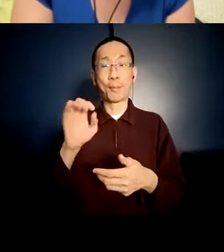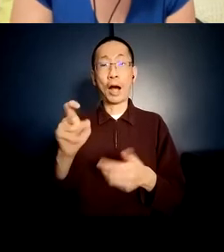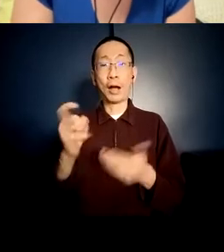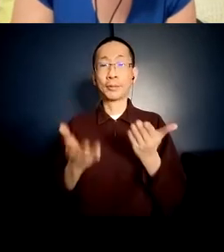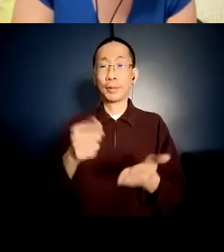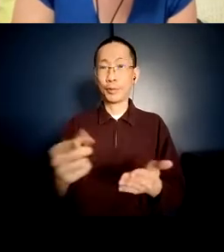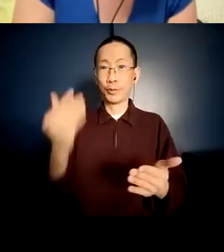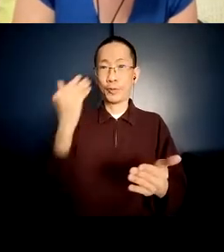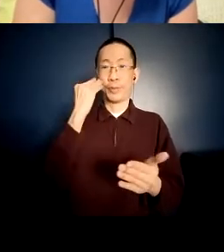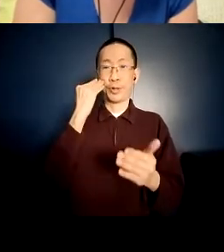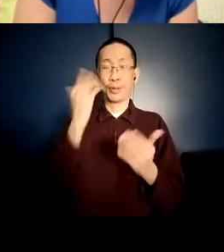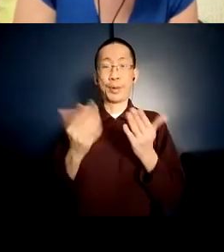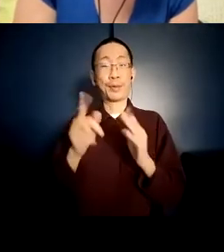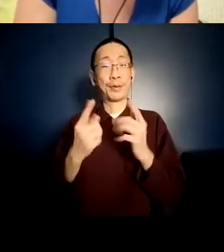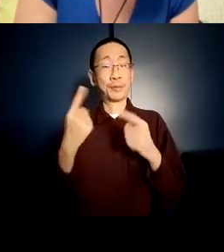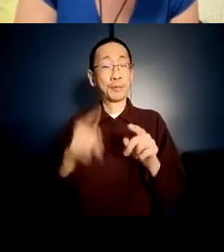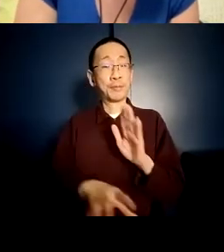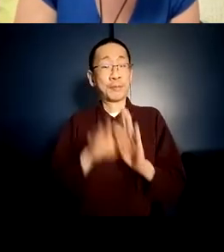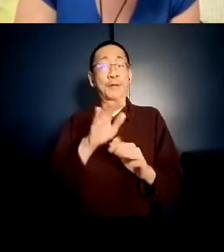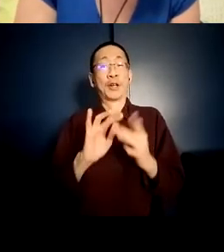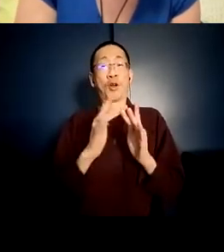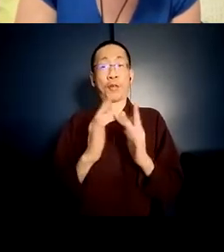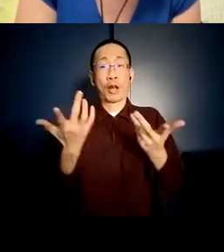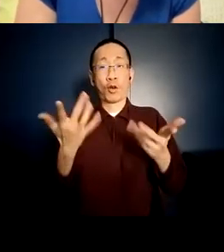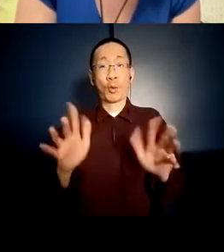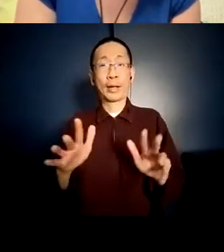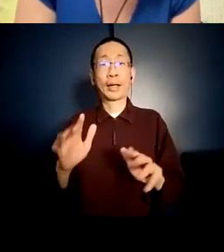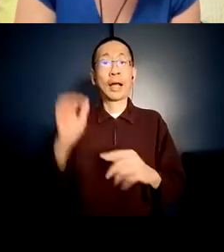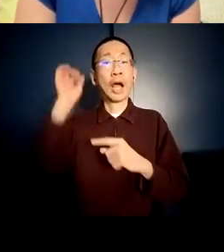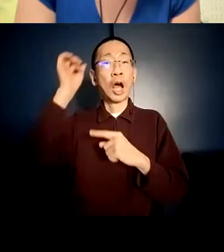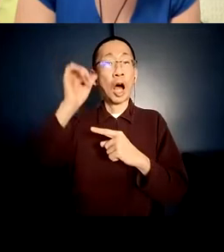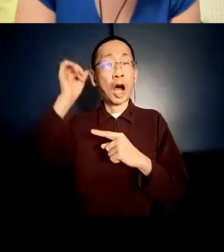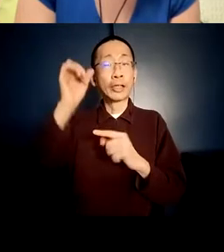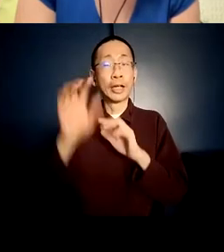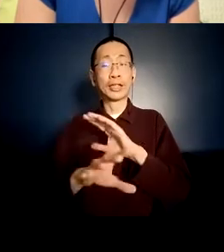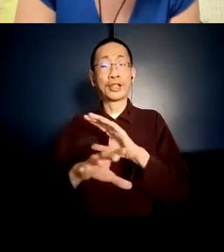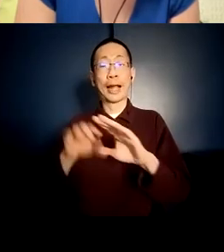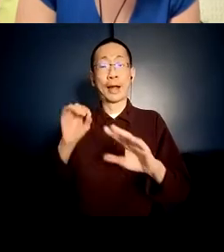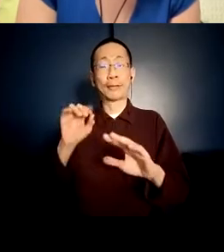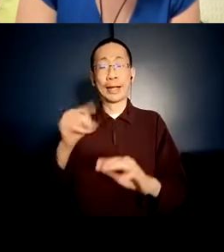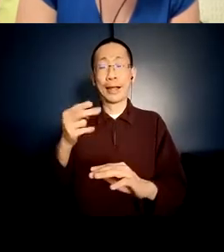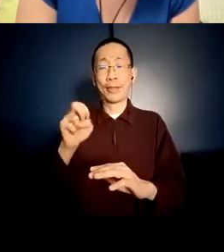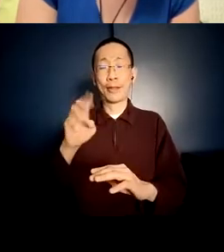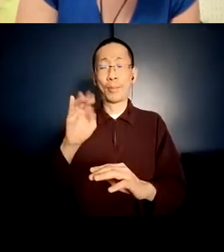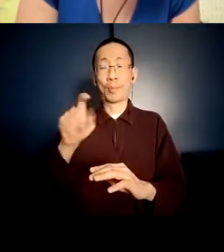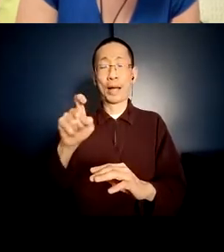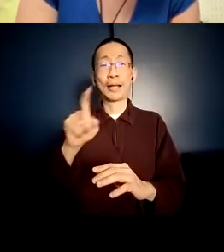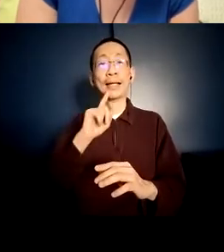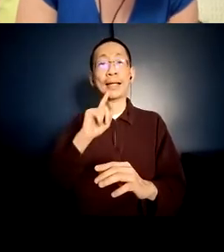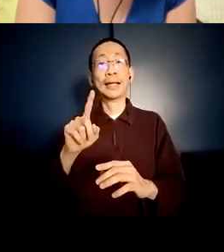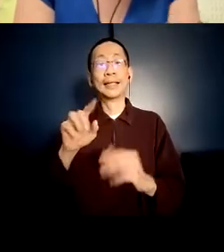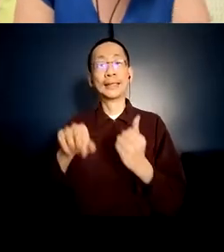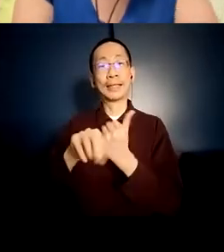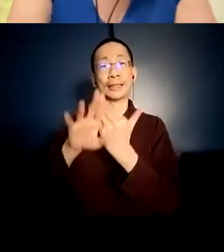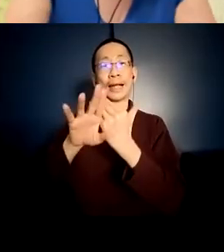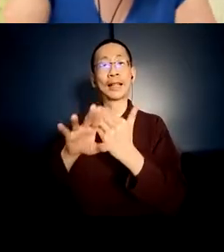familiar with it. Maybe you found it online already. Audiology Outside the Box is what we call a telepractice